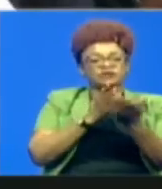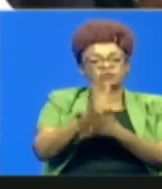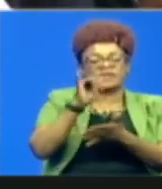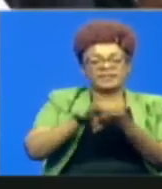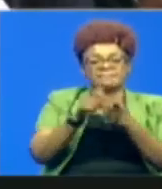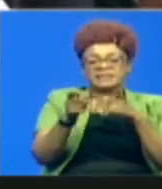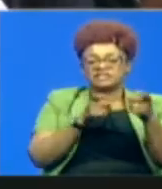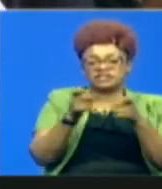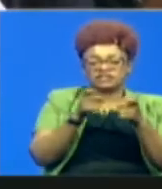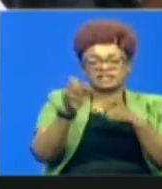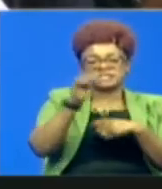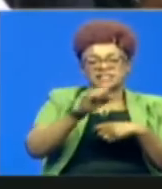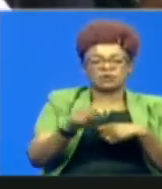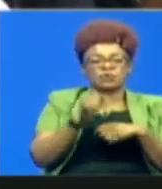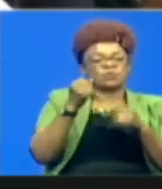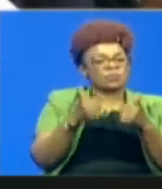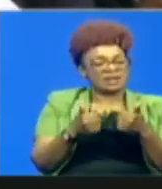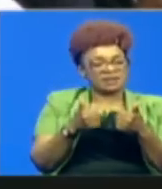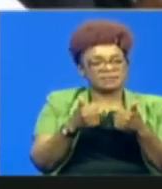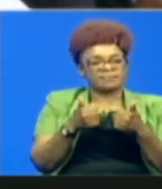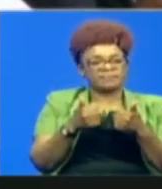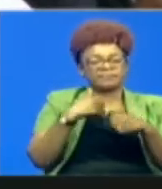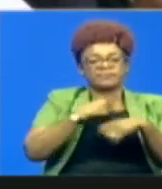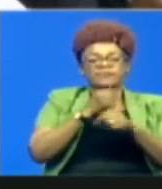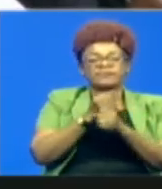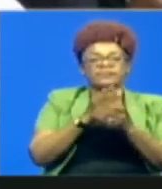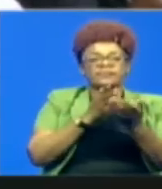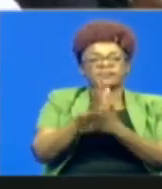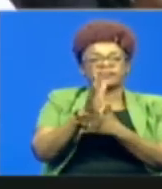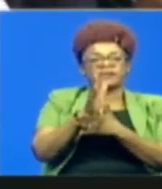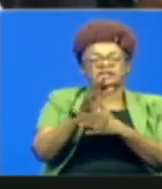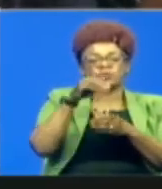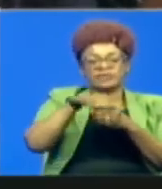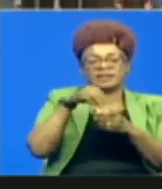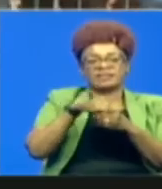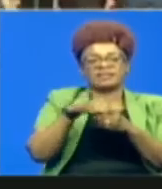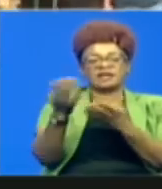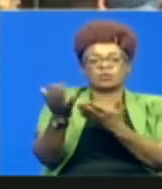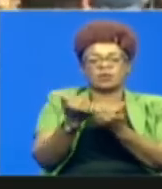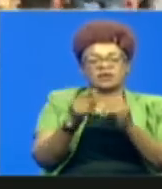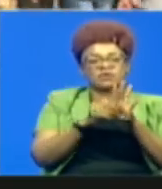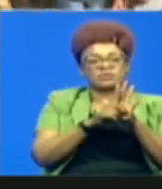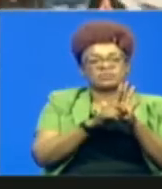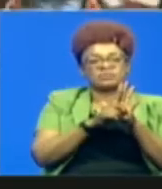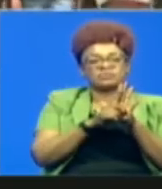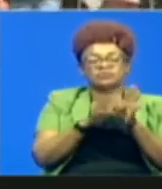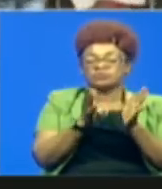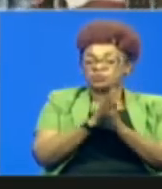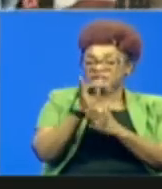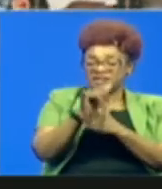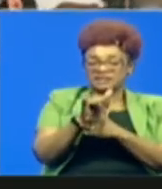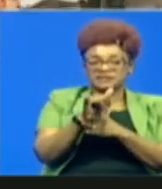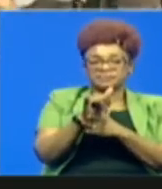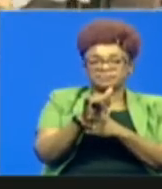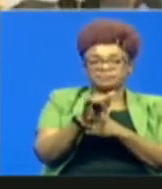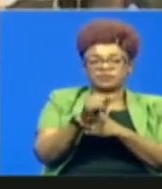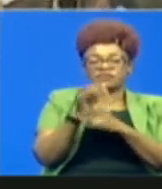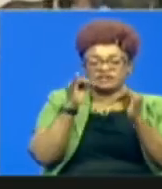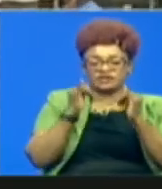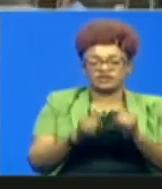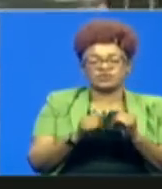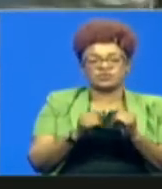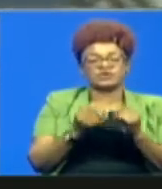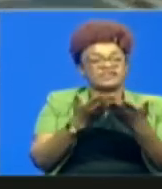that SACCO prudently and make sure it is within the required law. With the looming uncertainty over these new